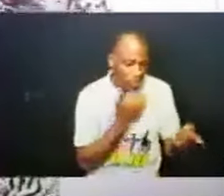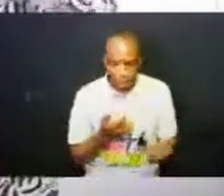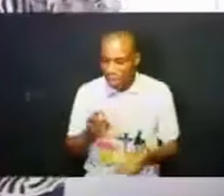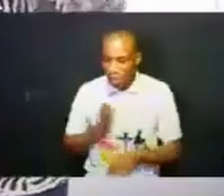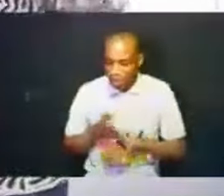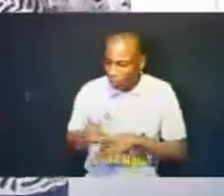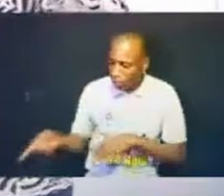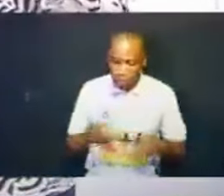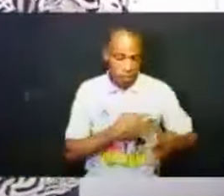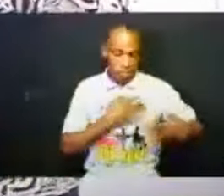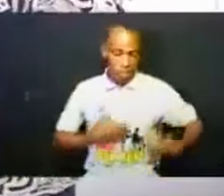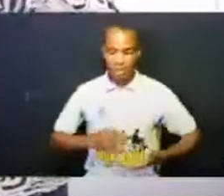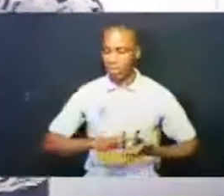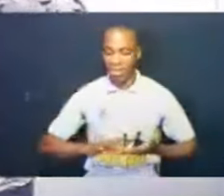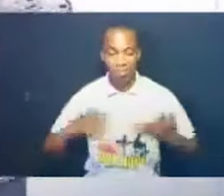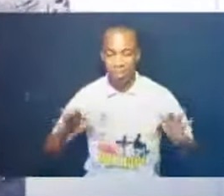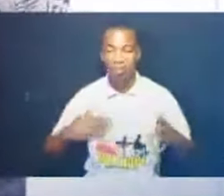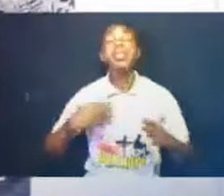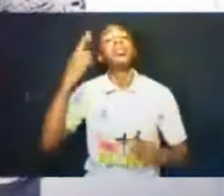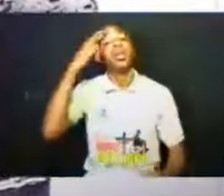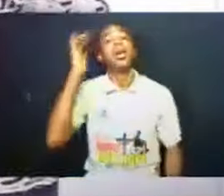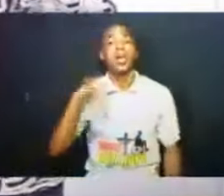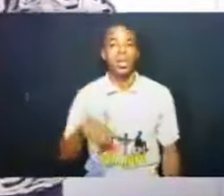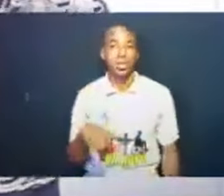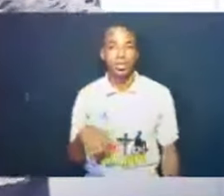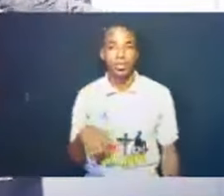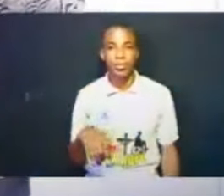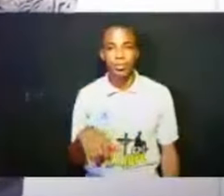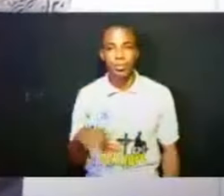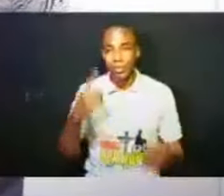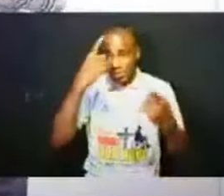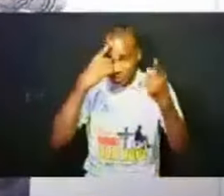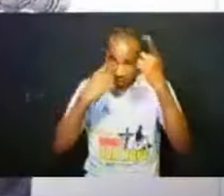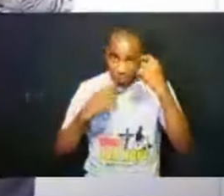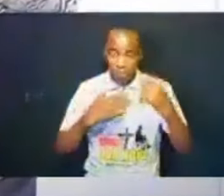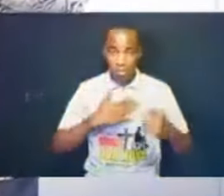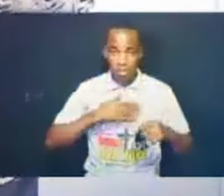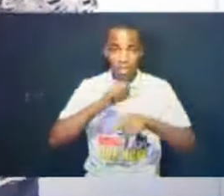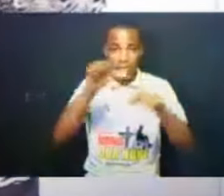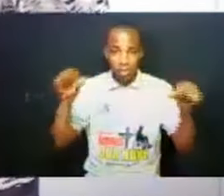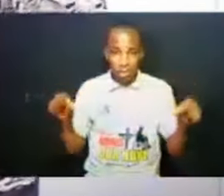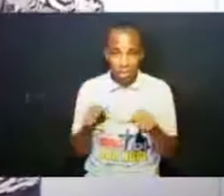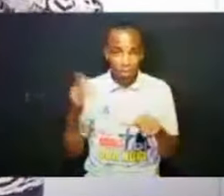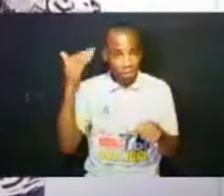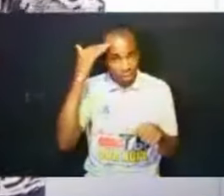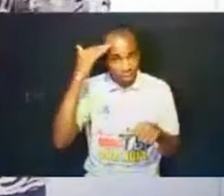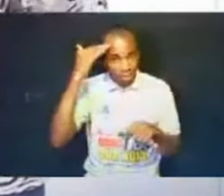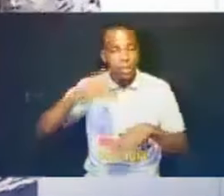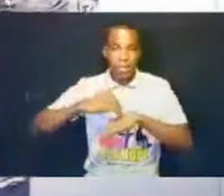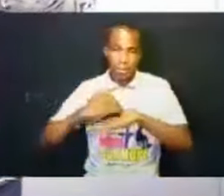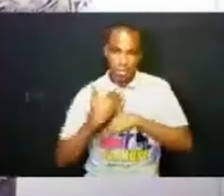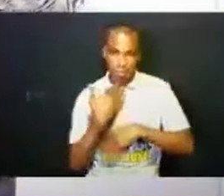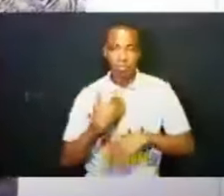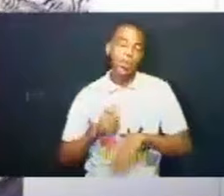move on. Yeah, my area head has sent me to actually talk to them. And so we